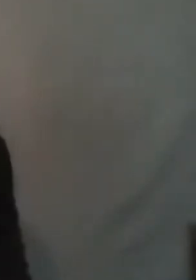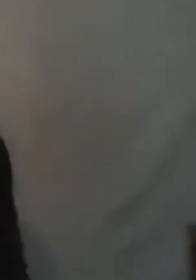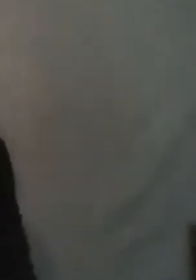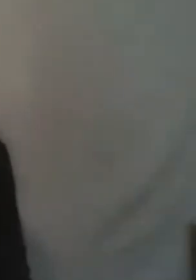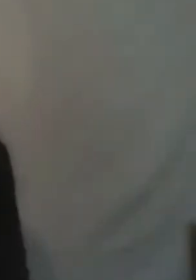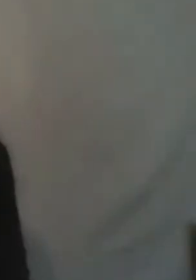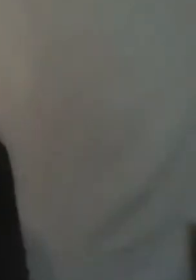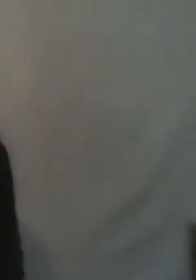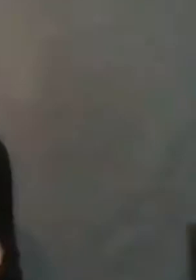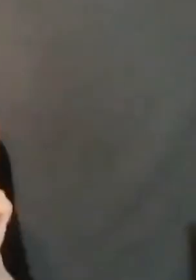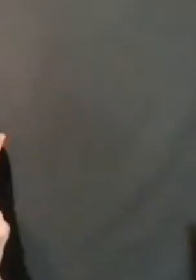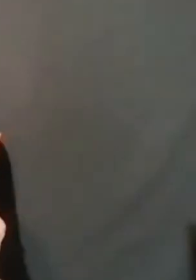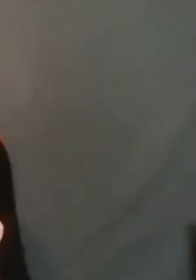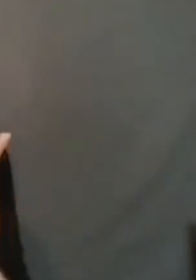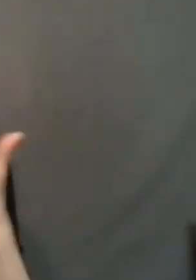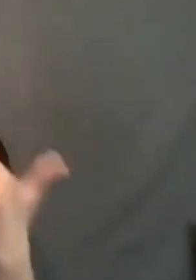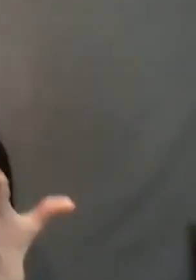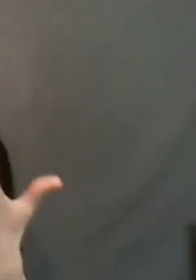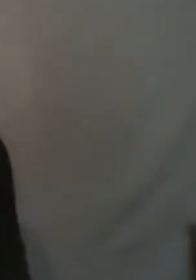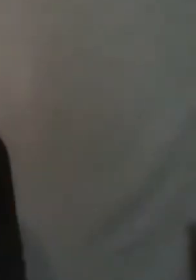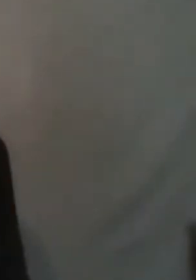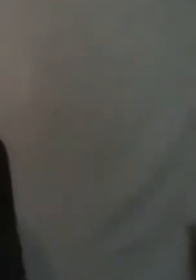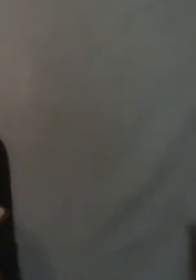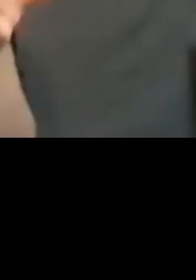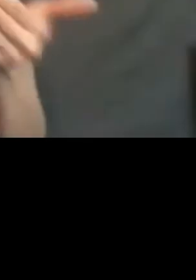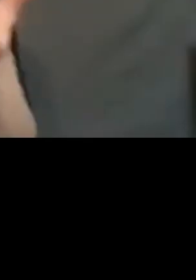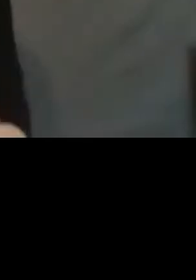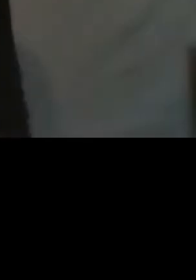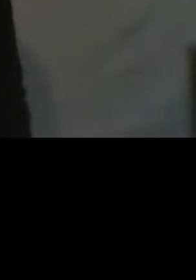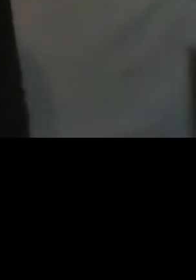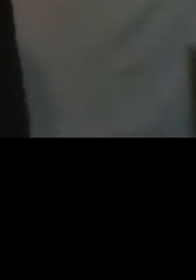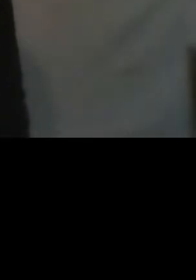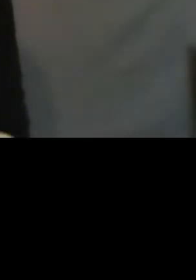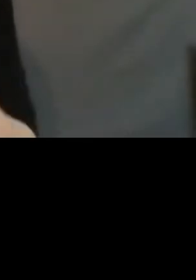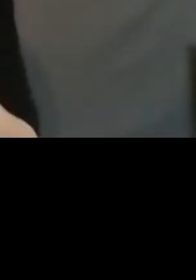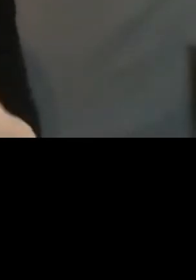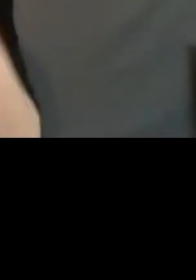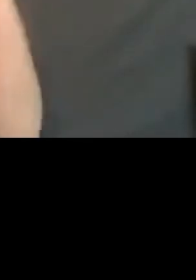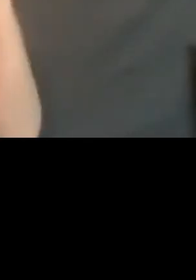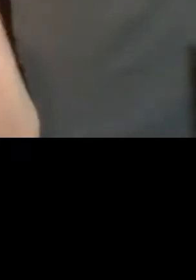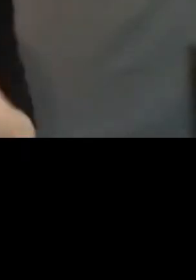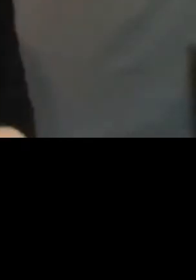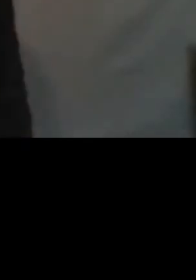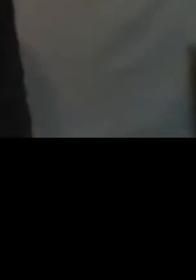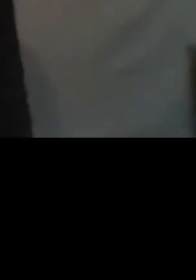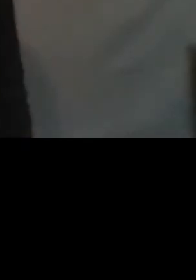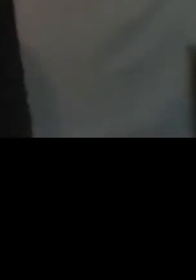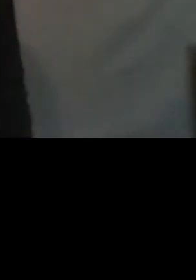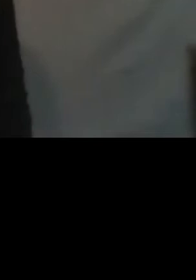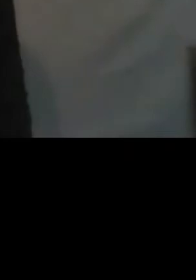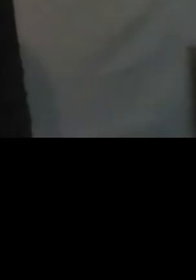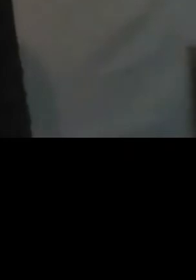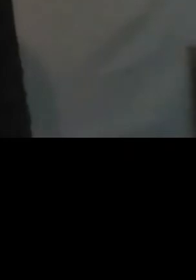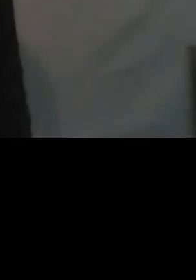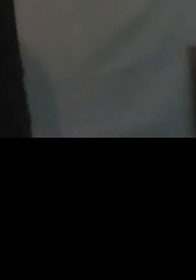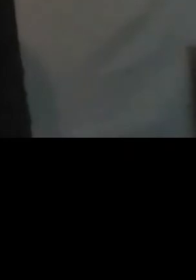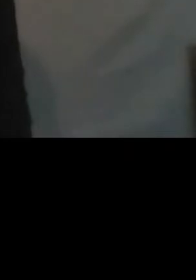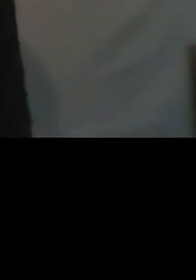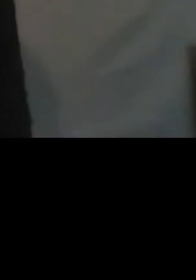All right, with that, I'm going to pass things over to Professor Kenneth Frank. Ken?